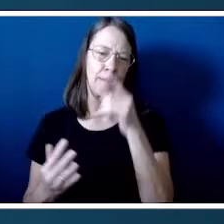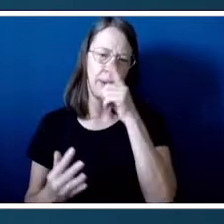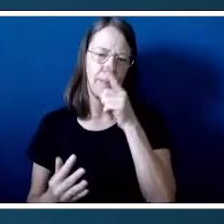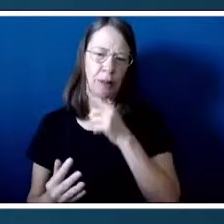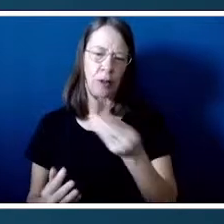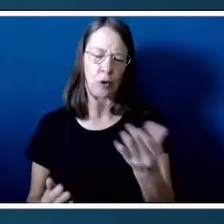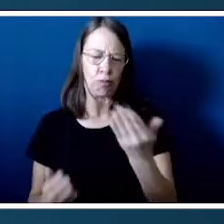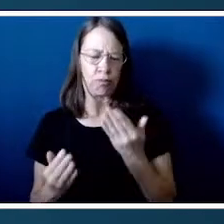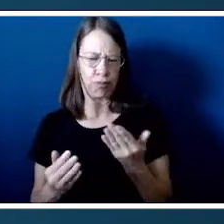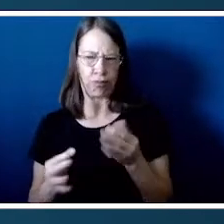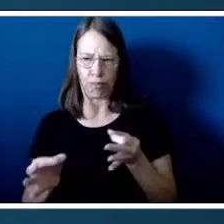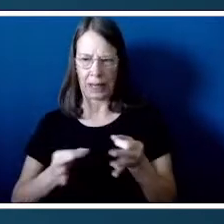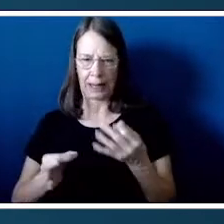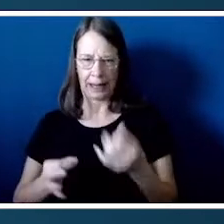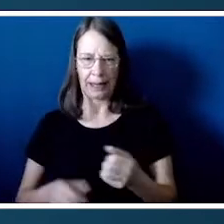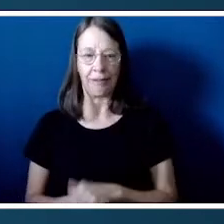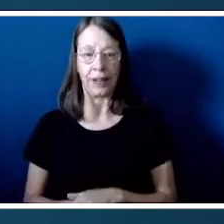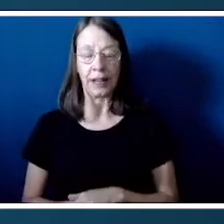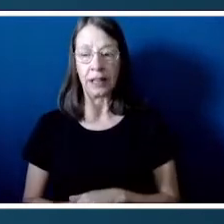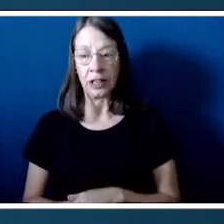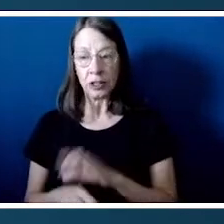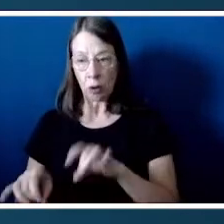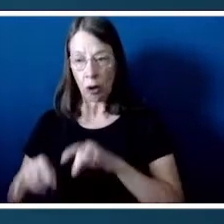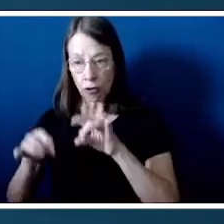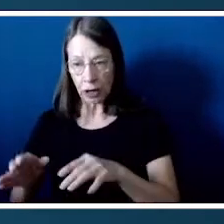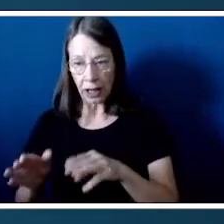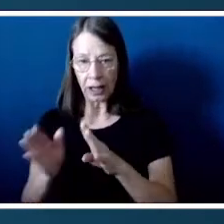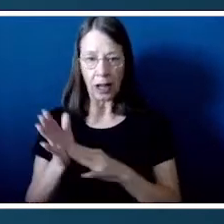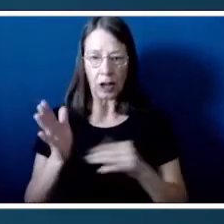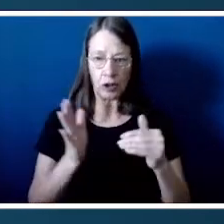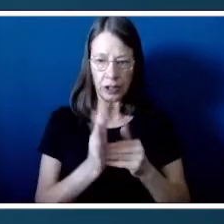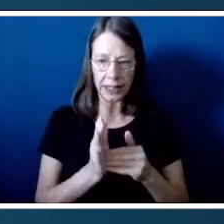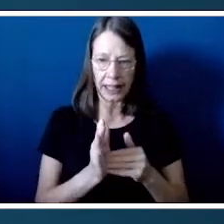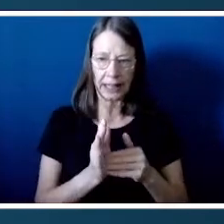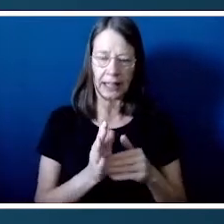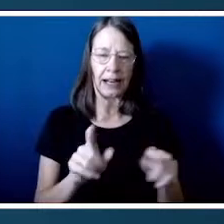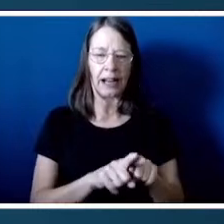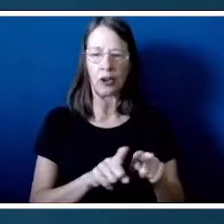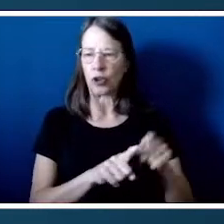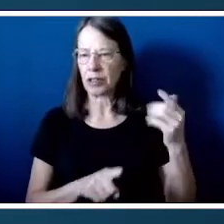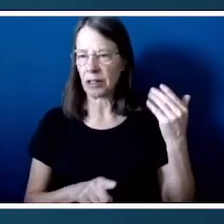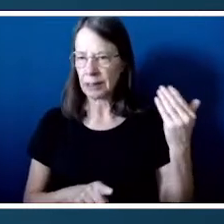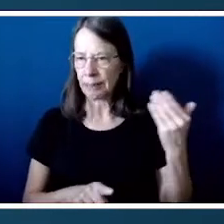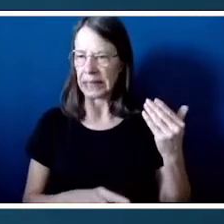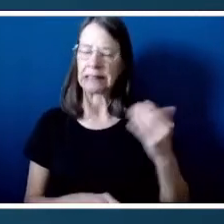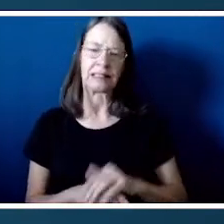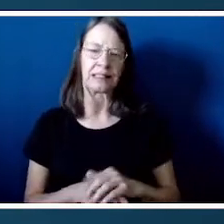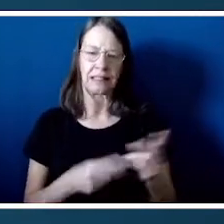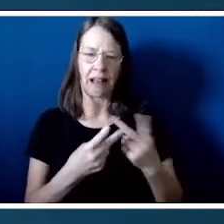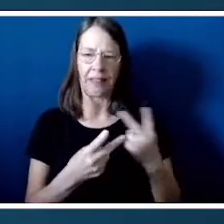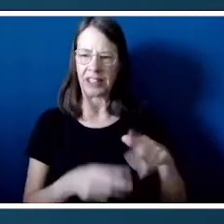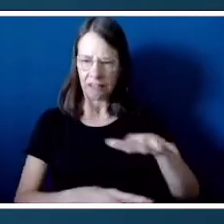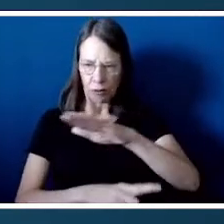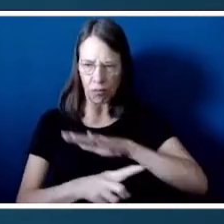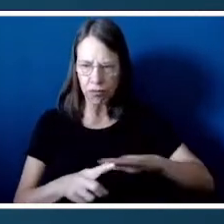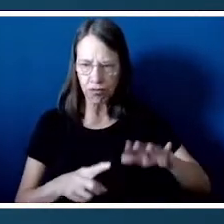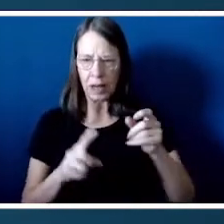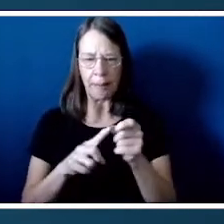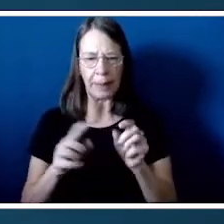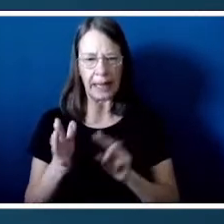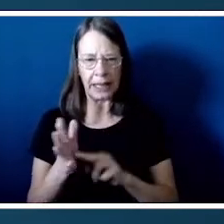well as Australia and New Zealand, we have speakers and presenters from over a dozen countries across the region, including PNG,